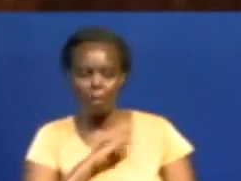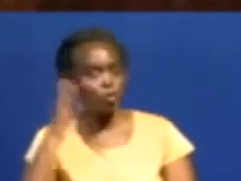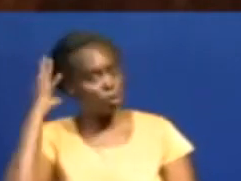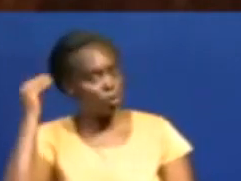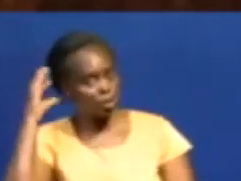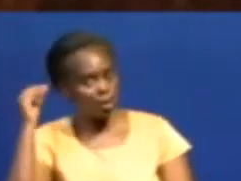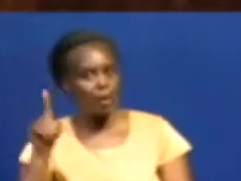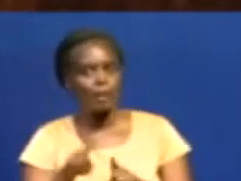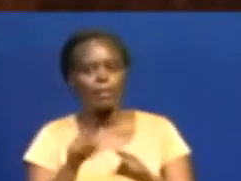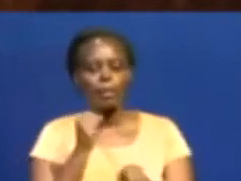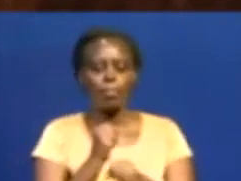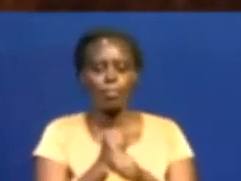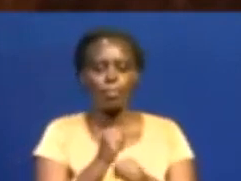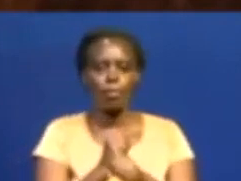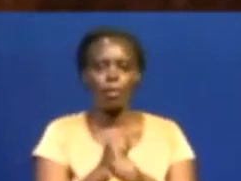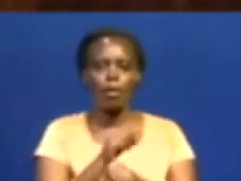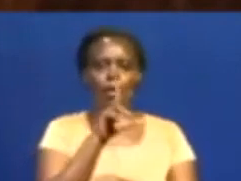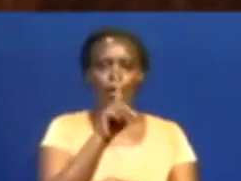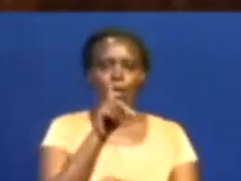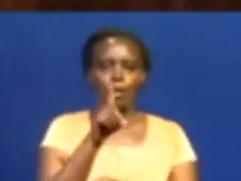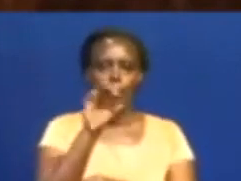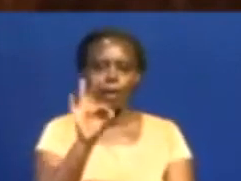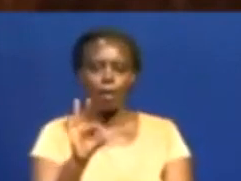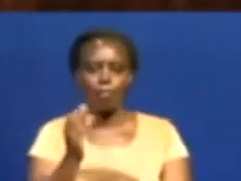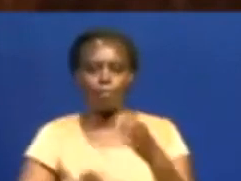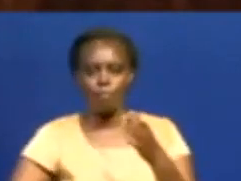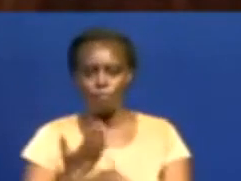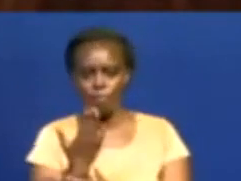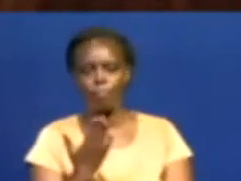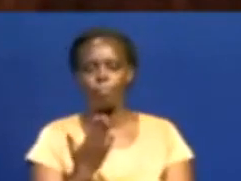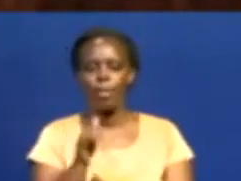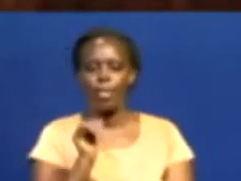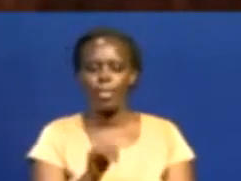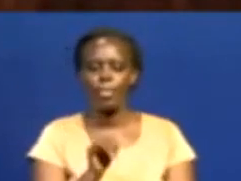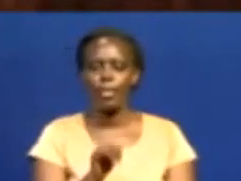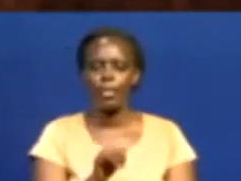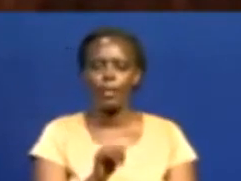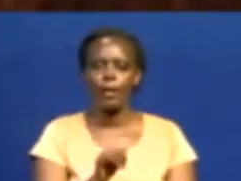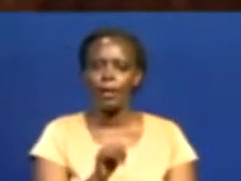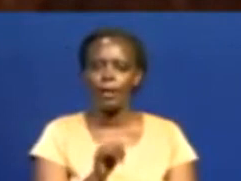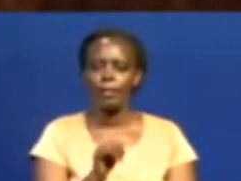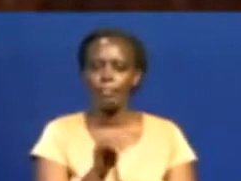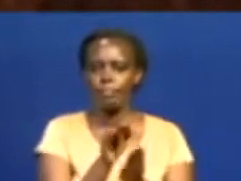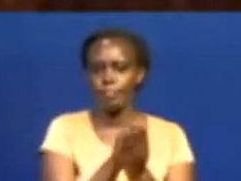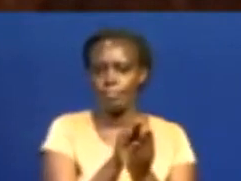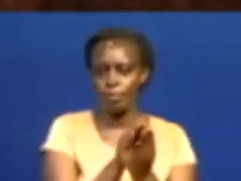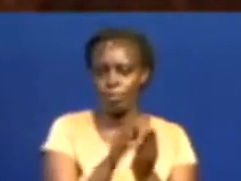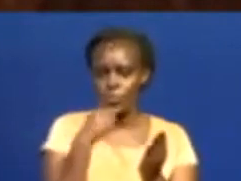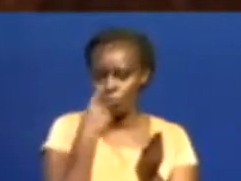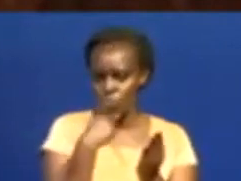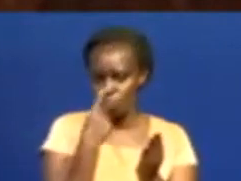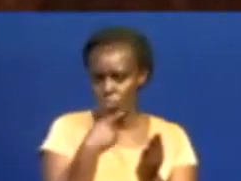in other missions since KDF was formed. So that is a preserve